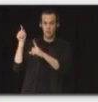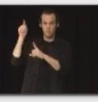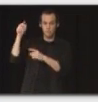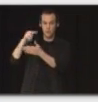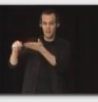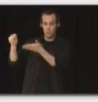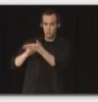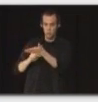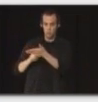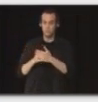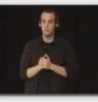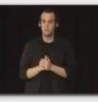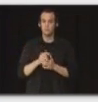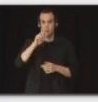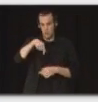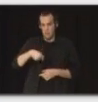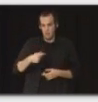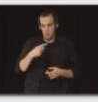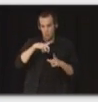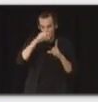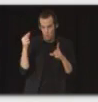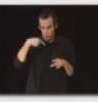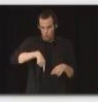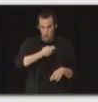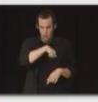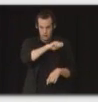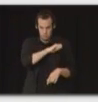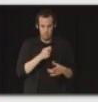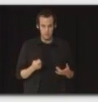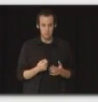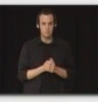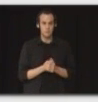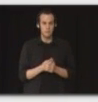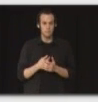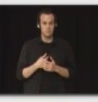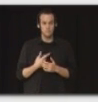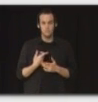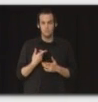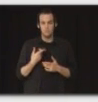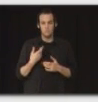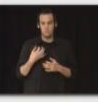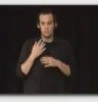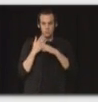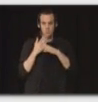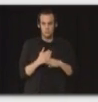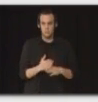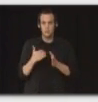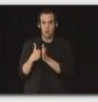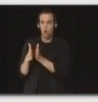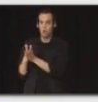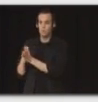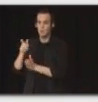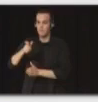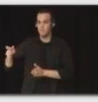we get from the British foundation, Vodafone at the UK, but also Vodafone in Spain.